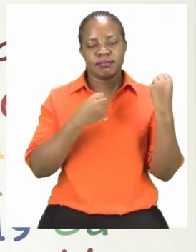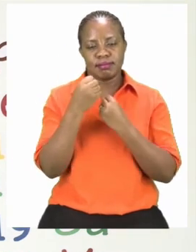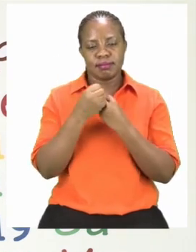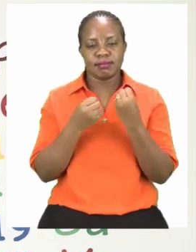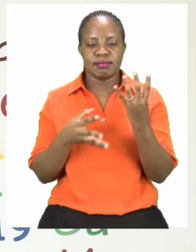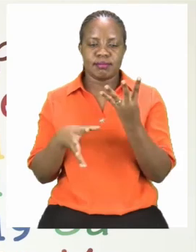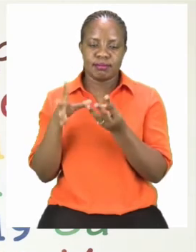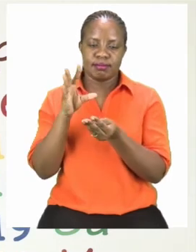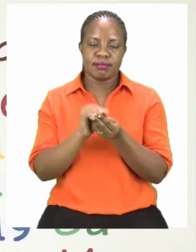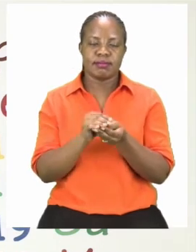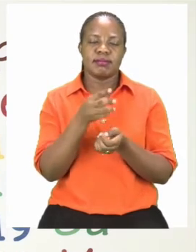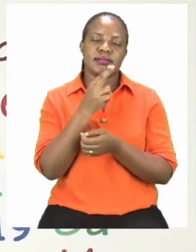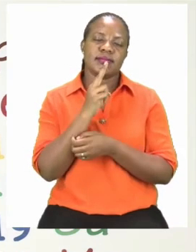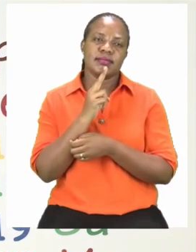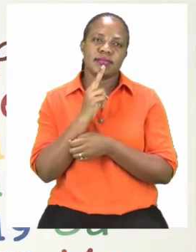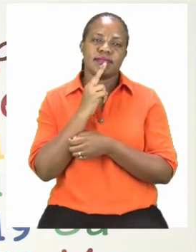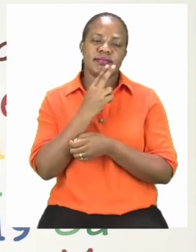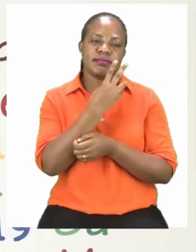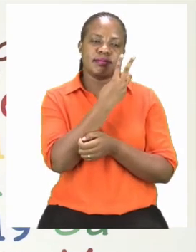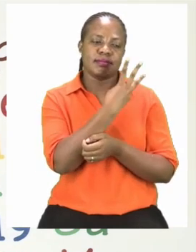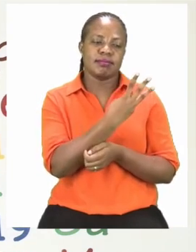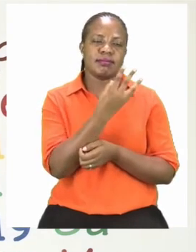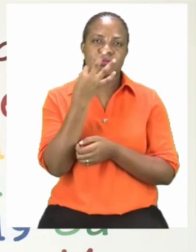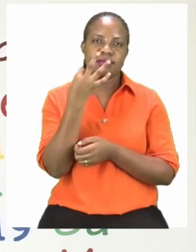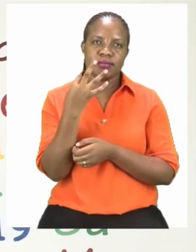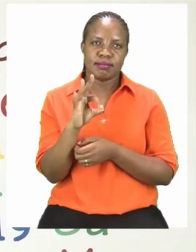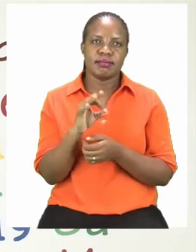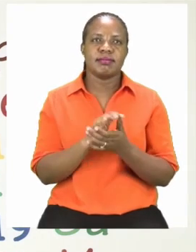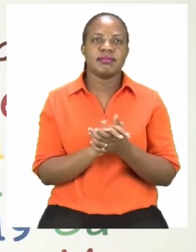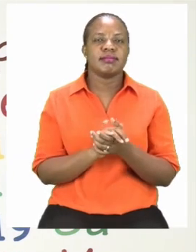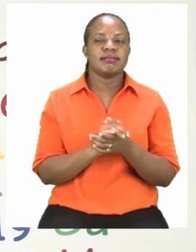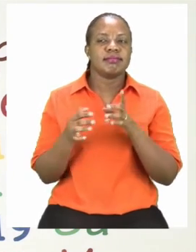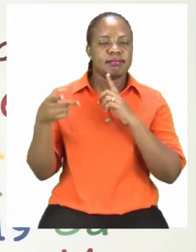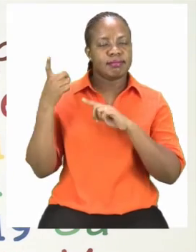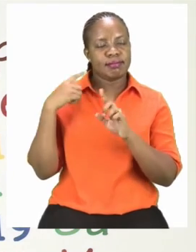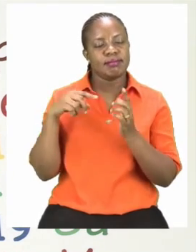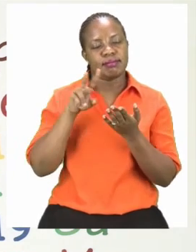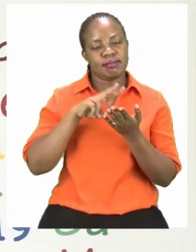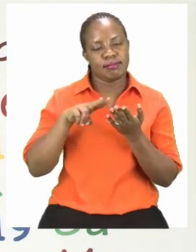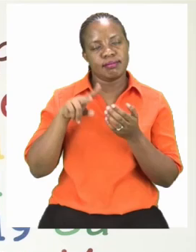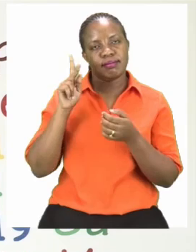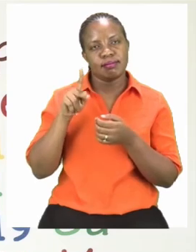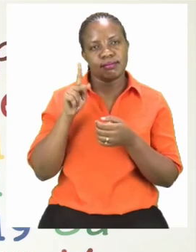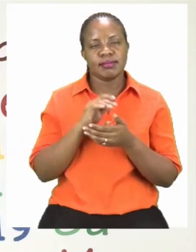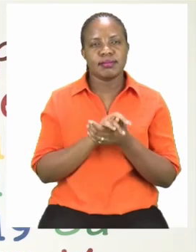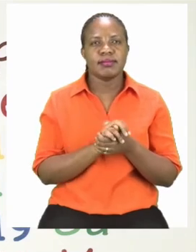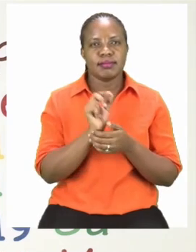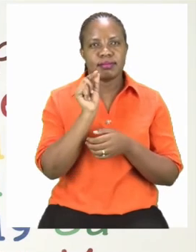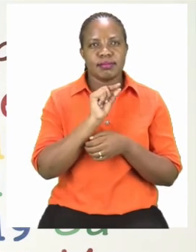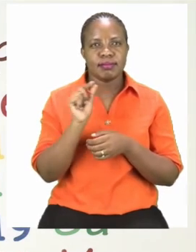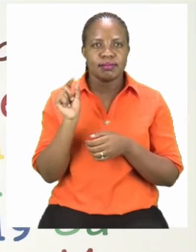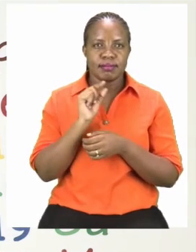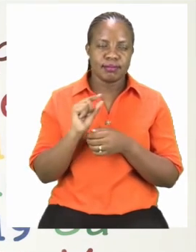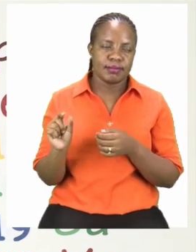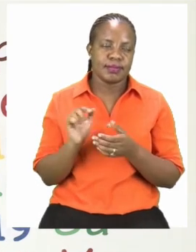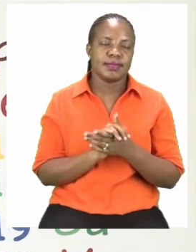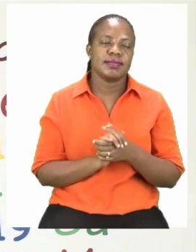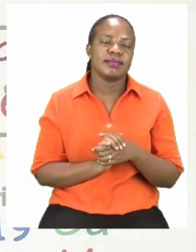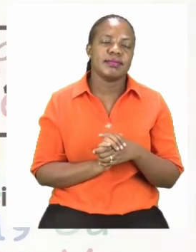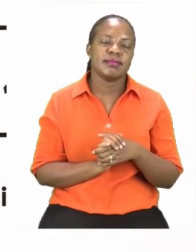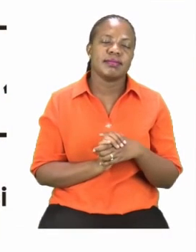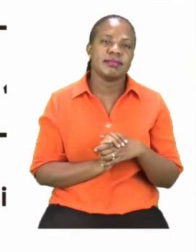The first one is halving. So we have to half those numbers. I am